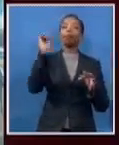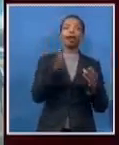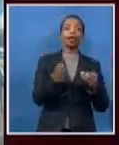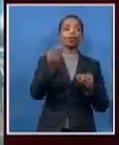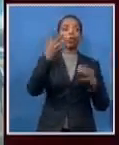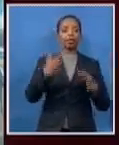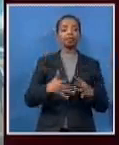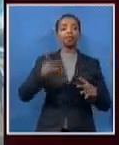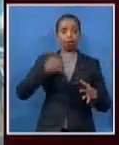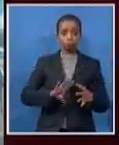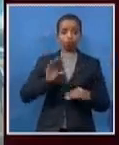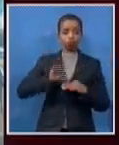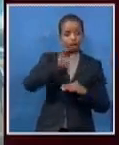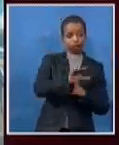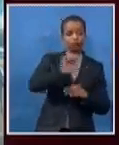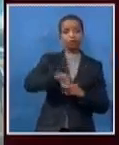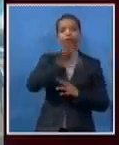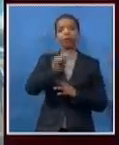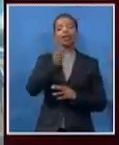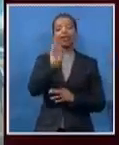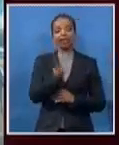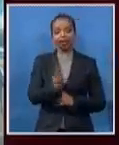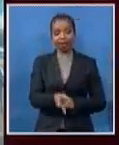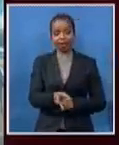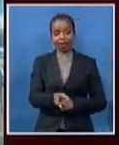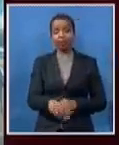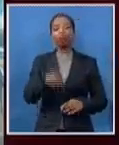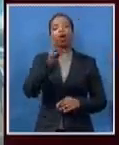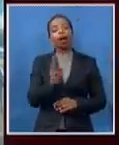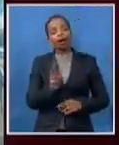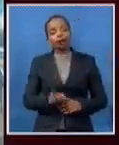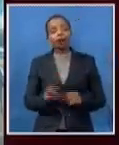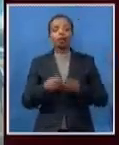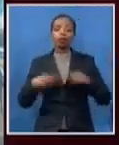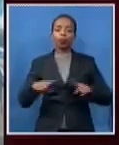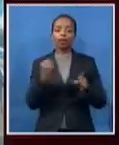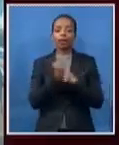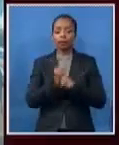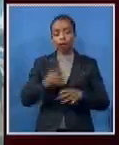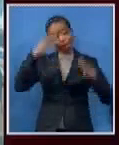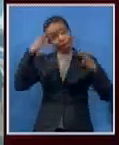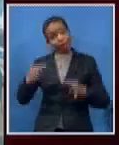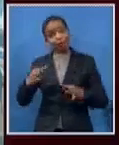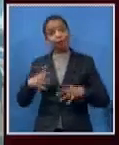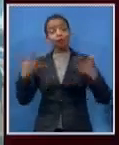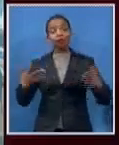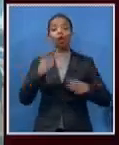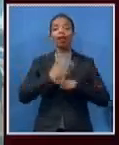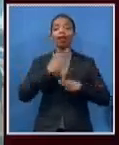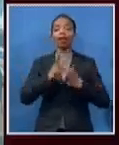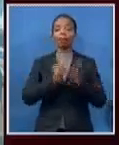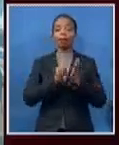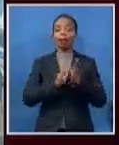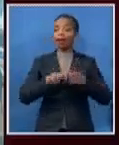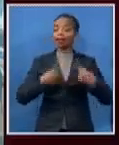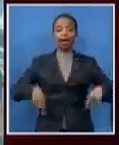the decisions to open up our labor market so that it is encouraging to employers to